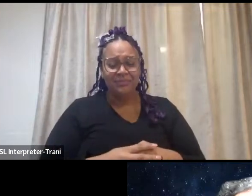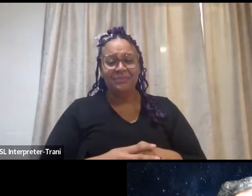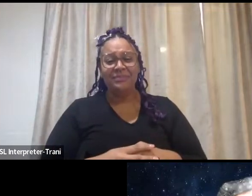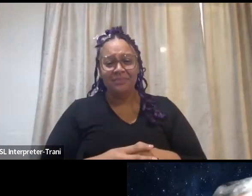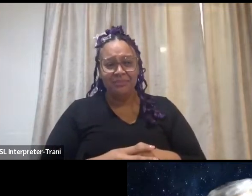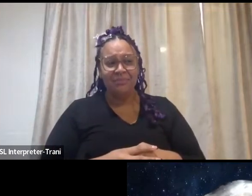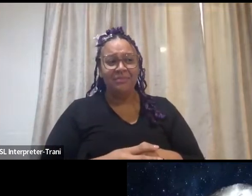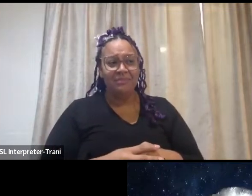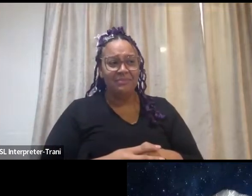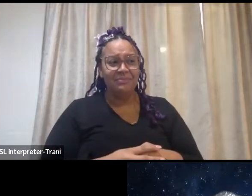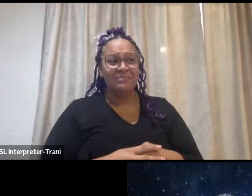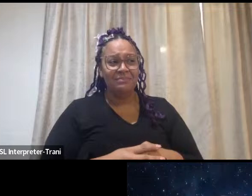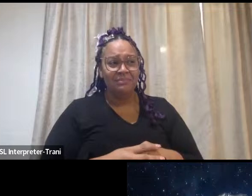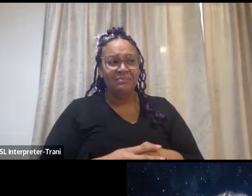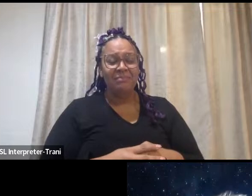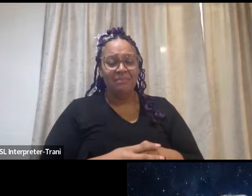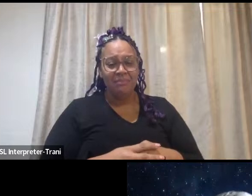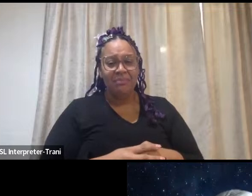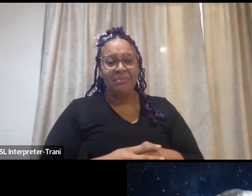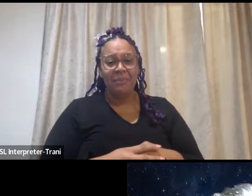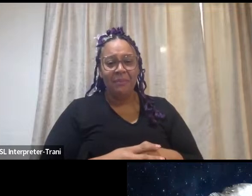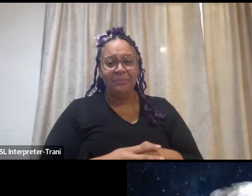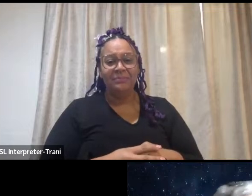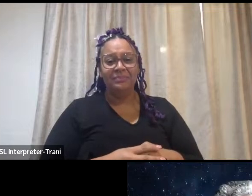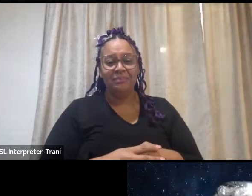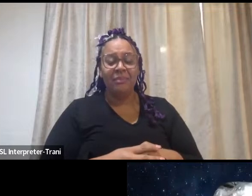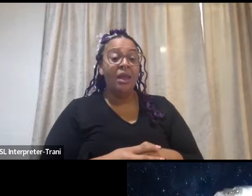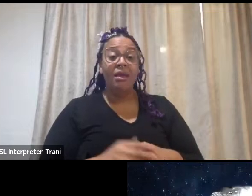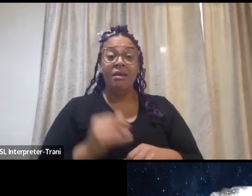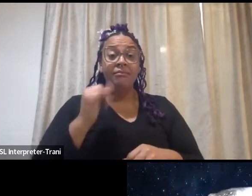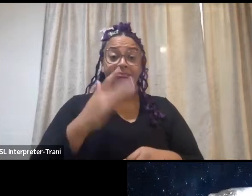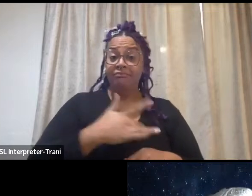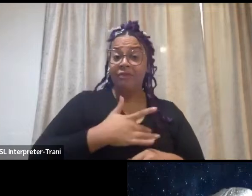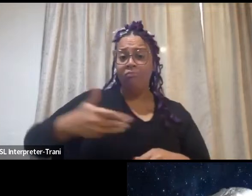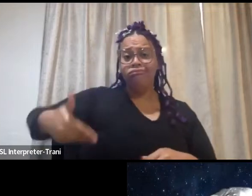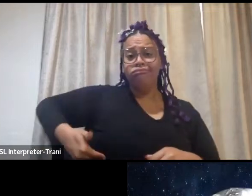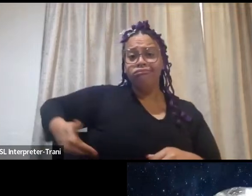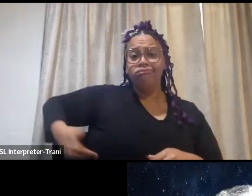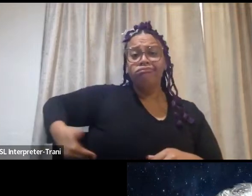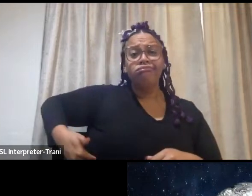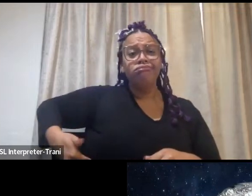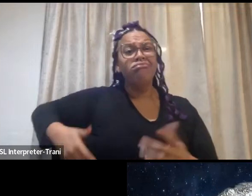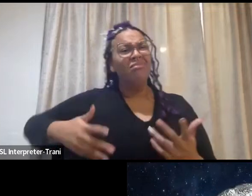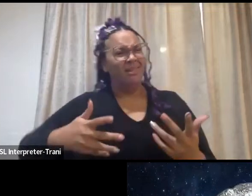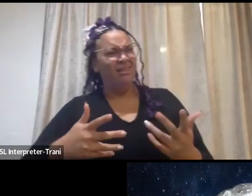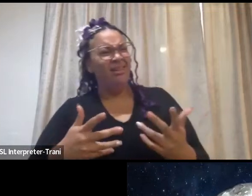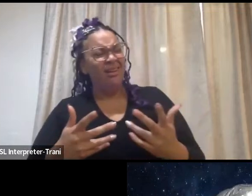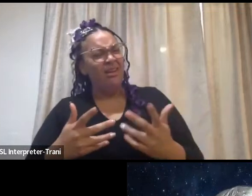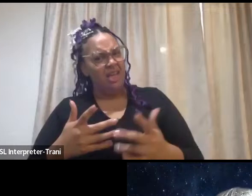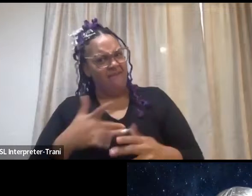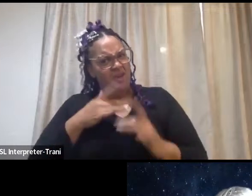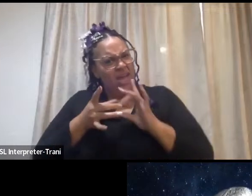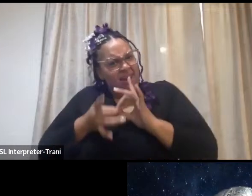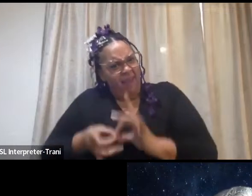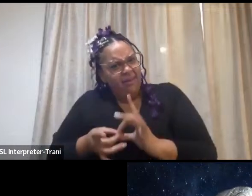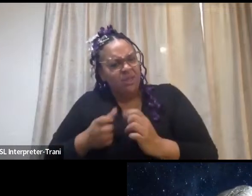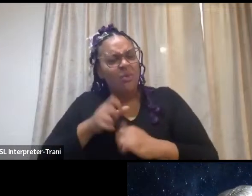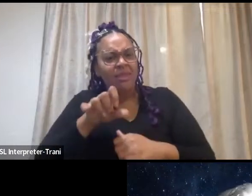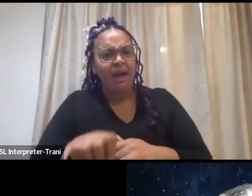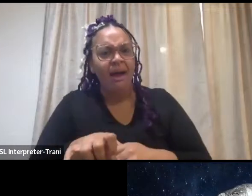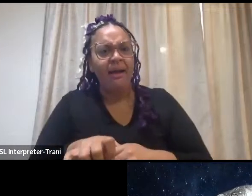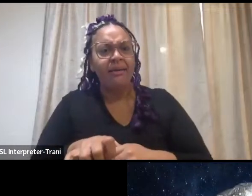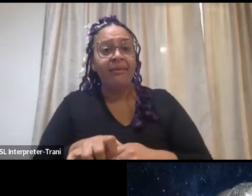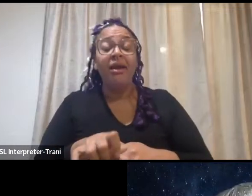also be in touch with whatever intuition is coming at you right now. Take your time. Take your time. And like I said, you have a